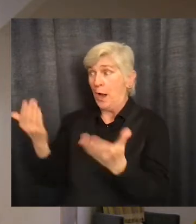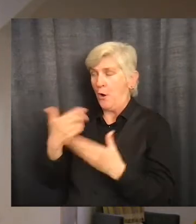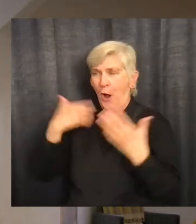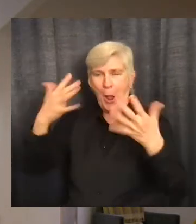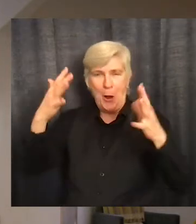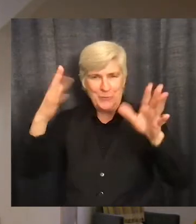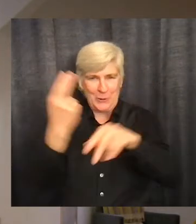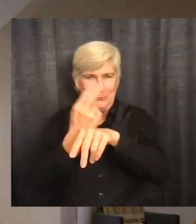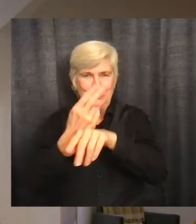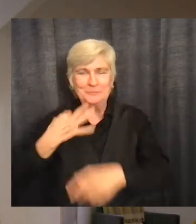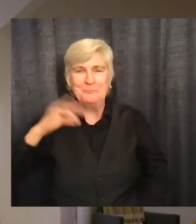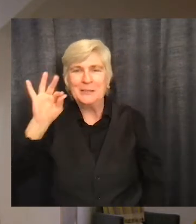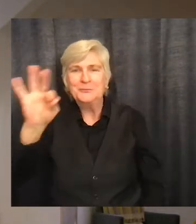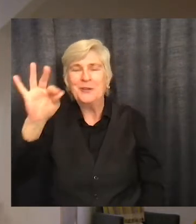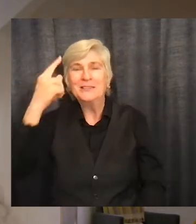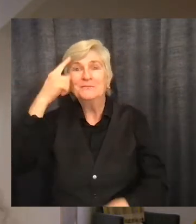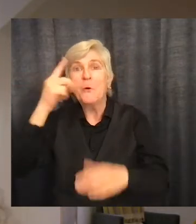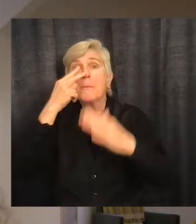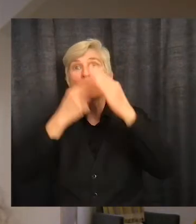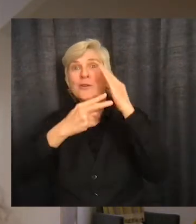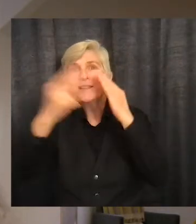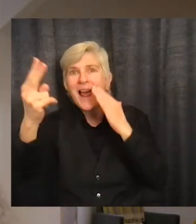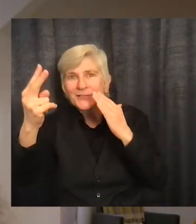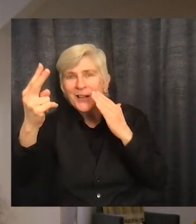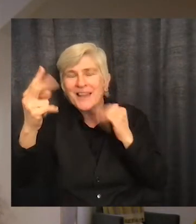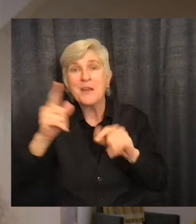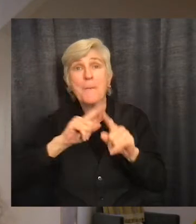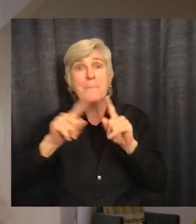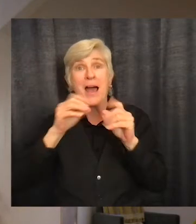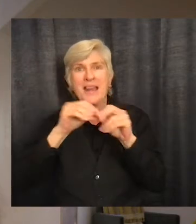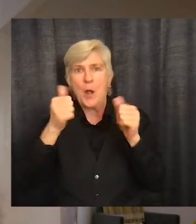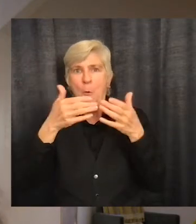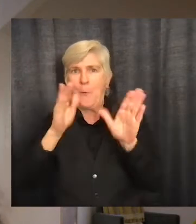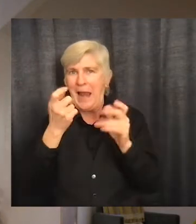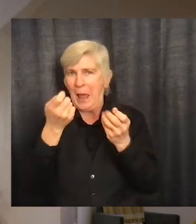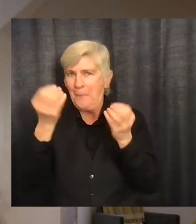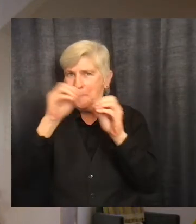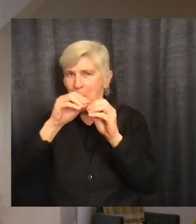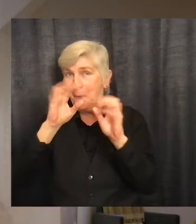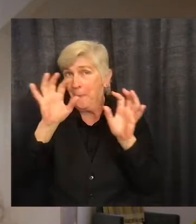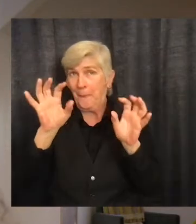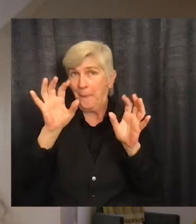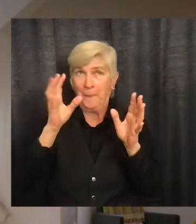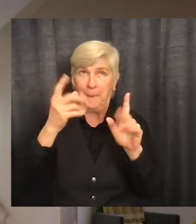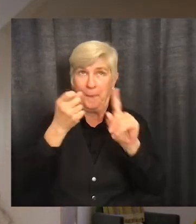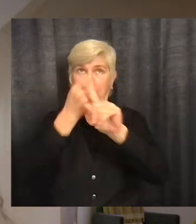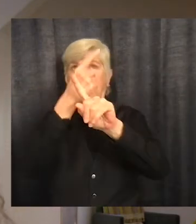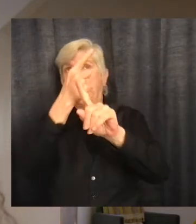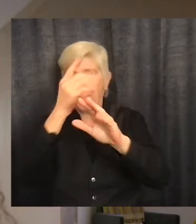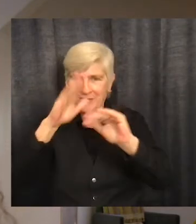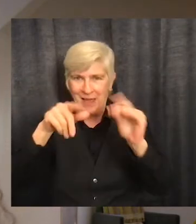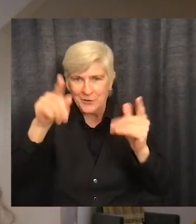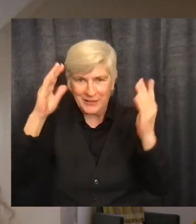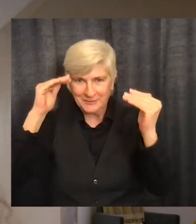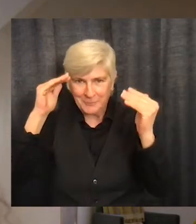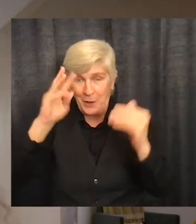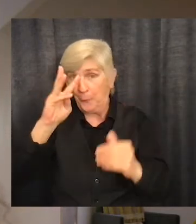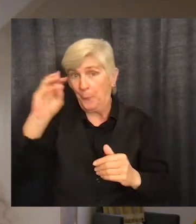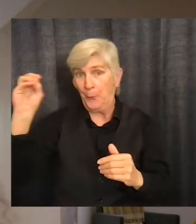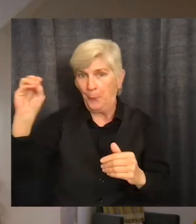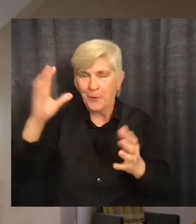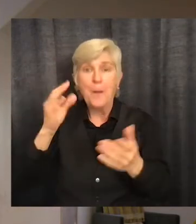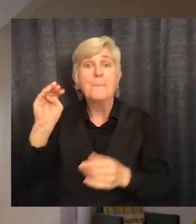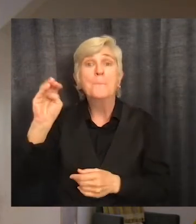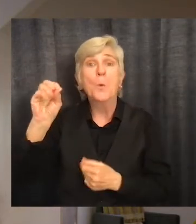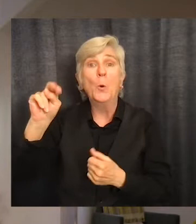was already using Pinterest for prediction, but in a way that's a little more woo-woo than you might expect.